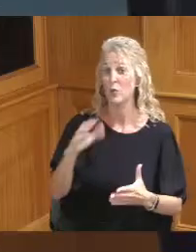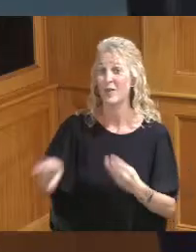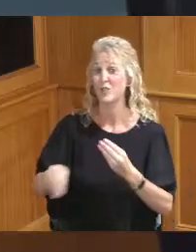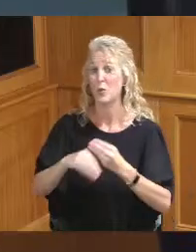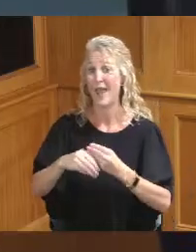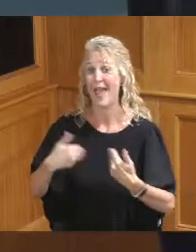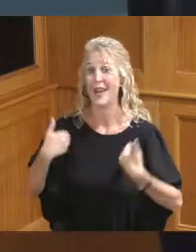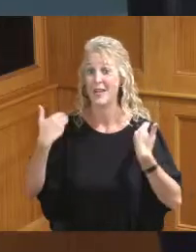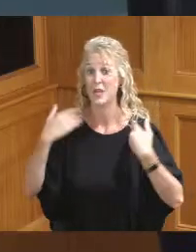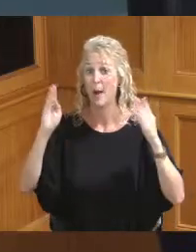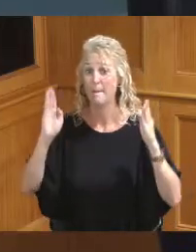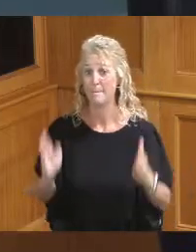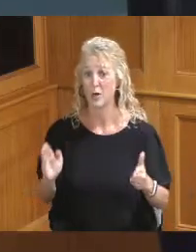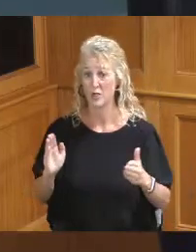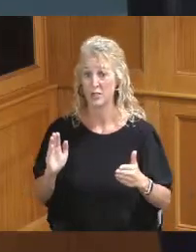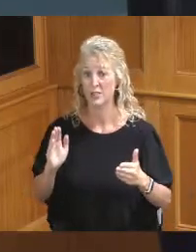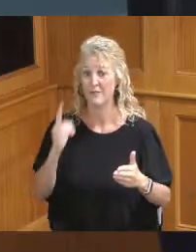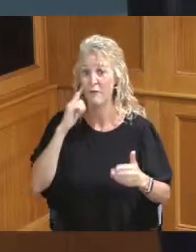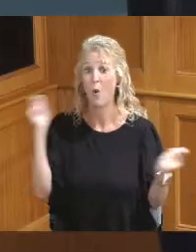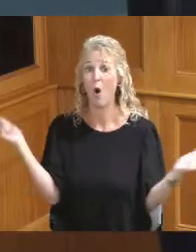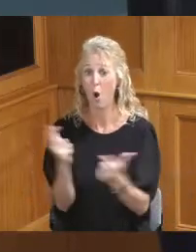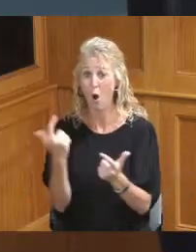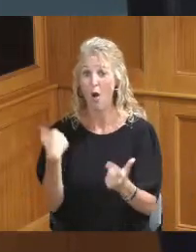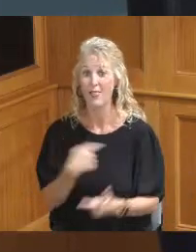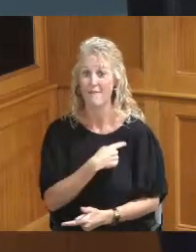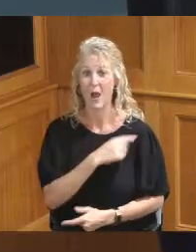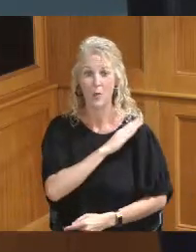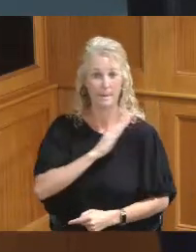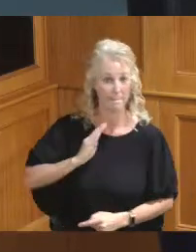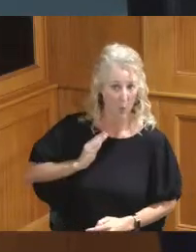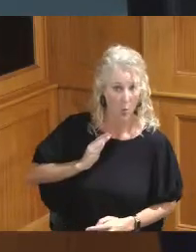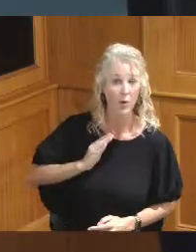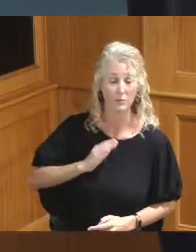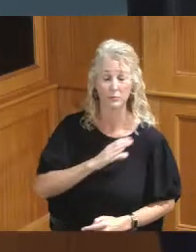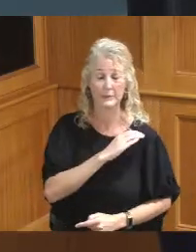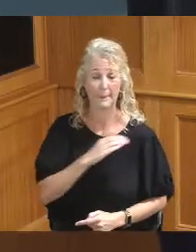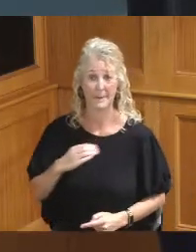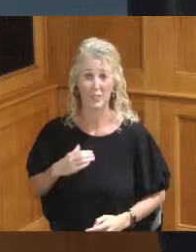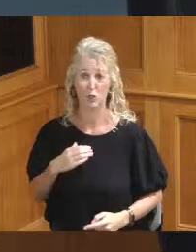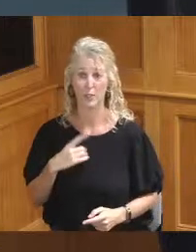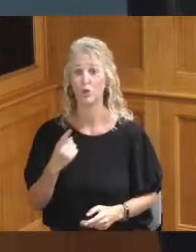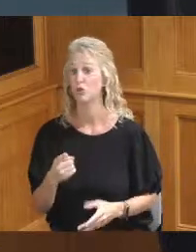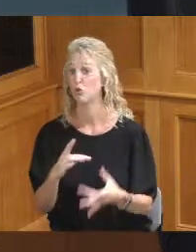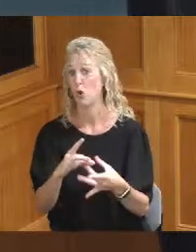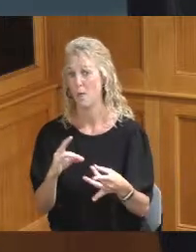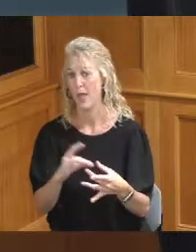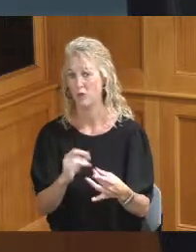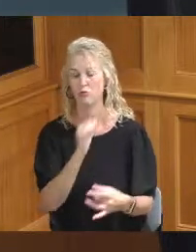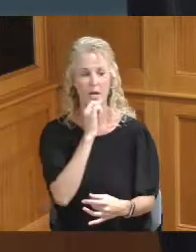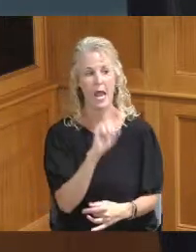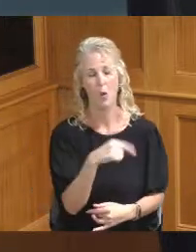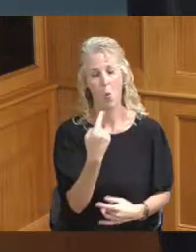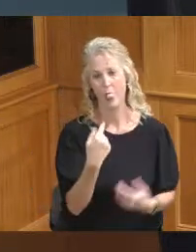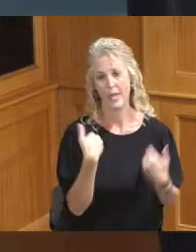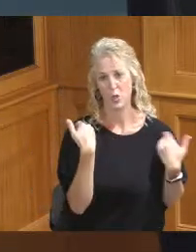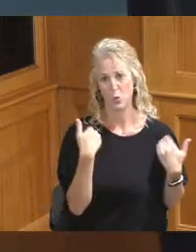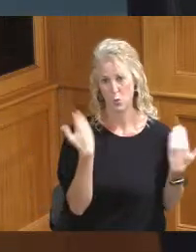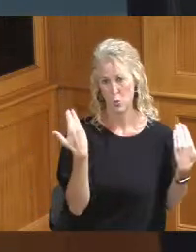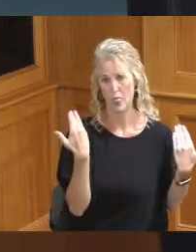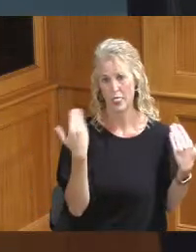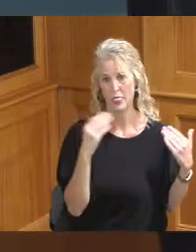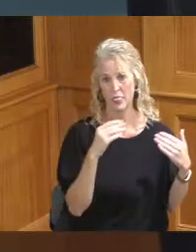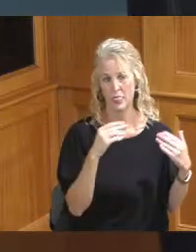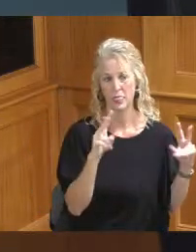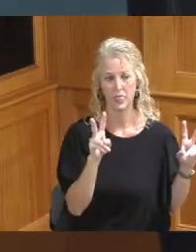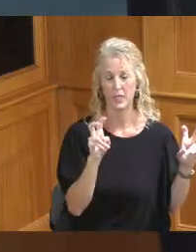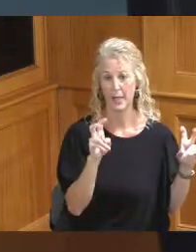of our boards and commissions. So something that you have highlighted, it's not just related to foster youth, but all